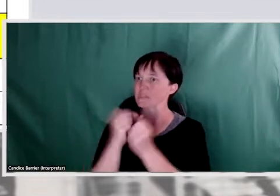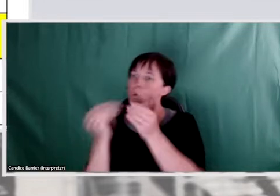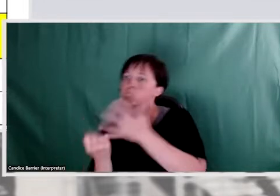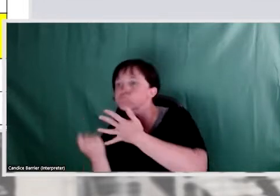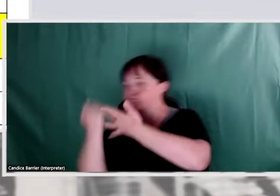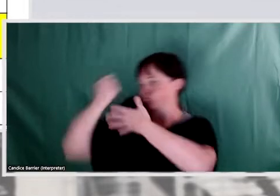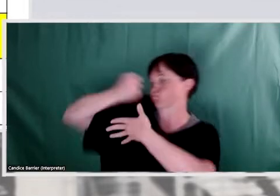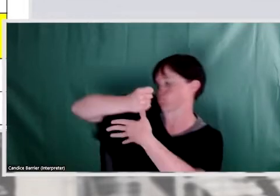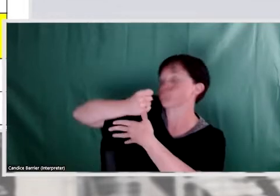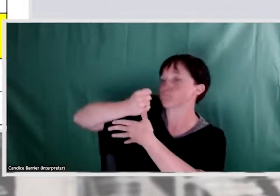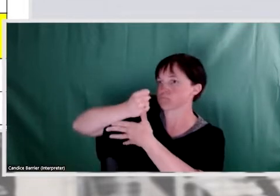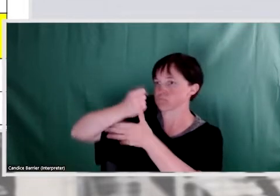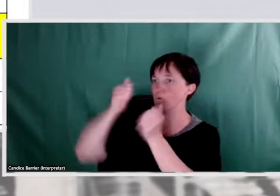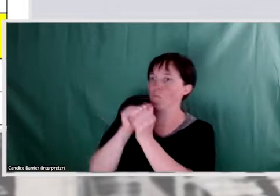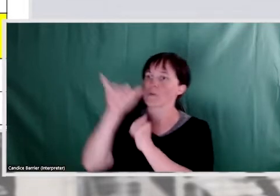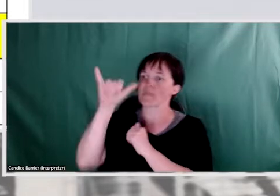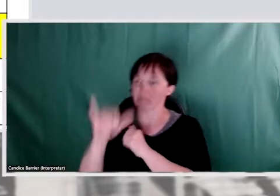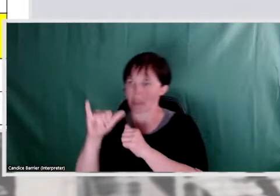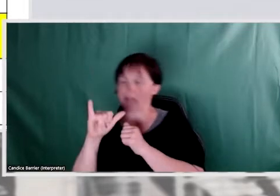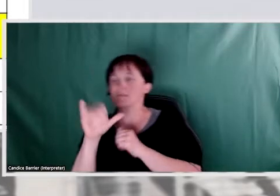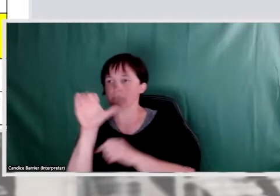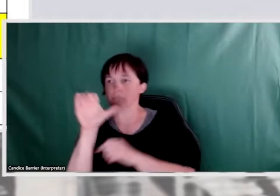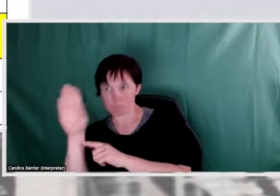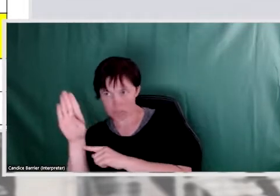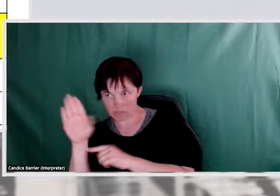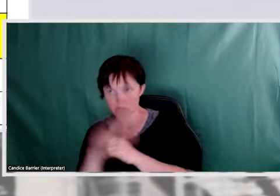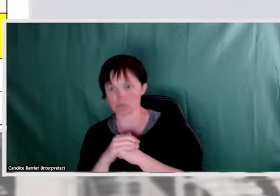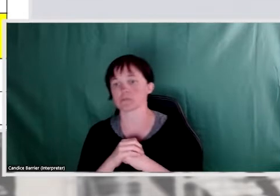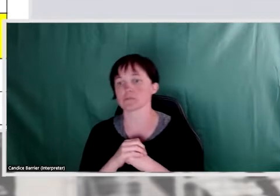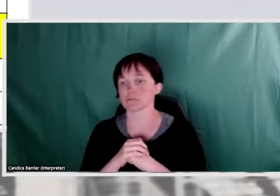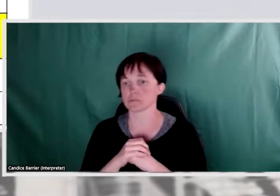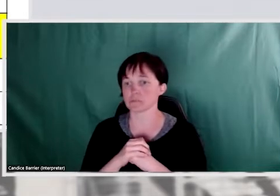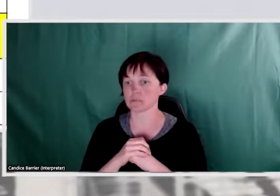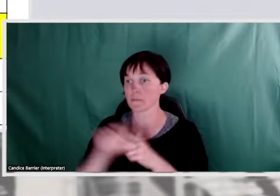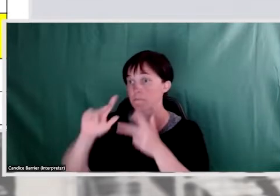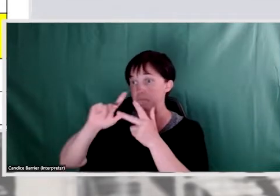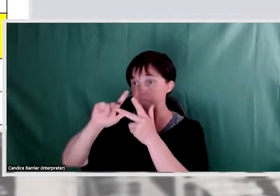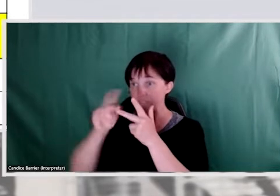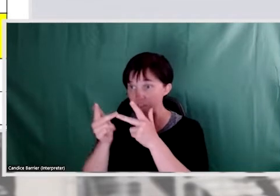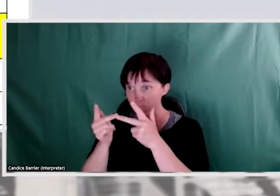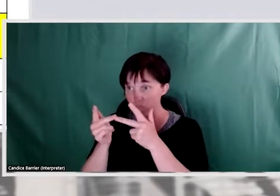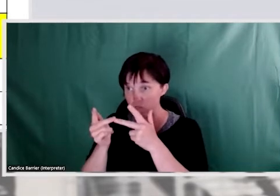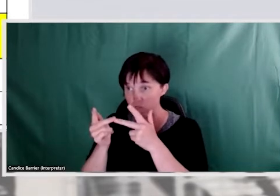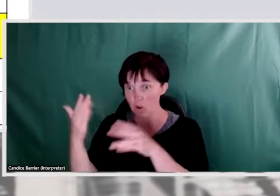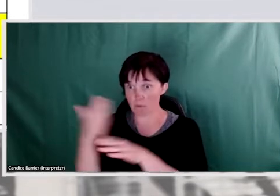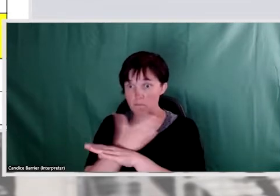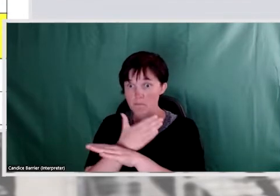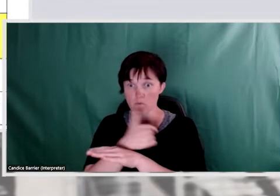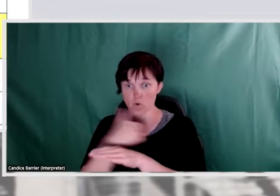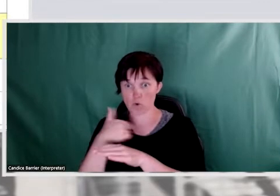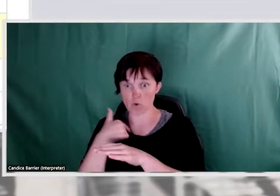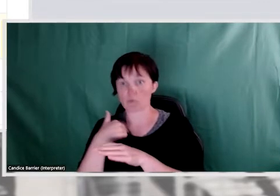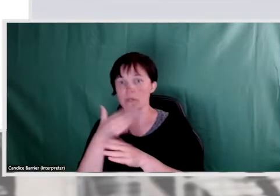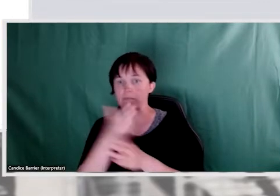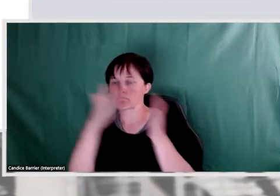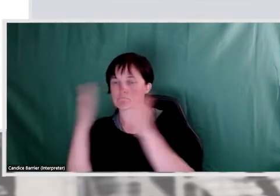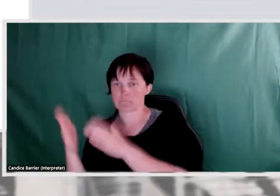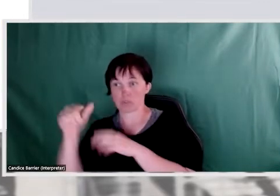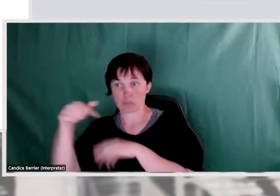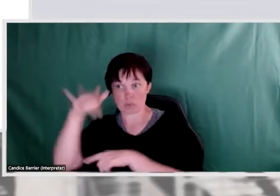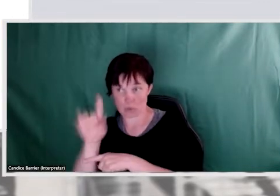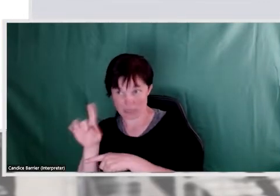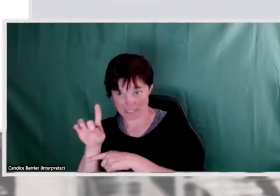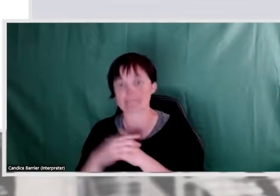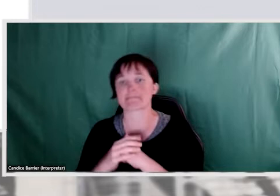comes to scoring for capital budgets. We're gonna hit our third quiz before we pass to city parks in a little bit. So this third